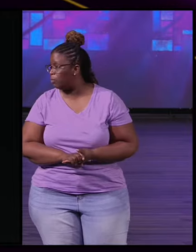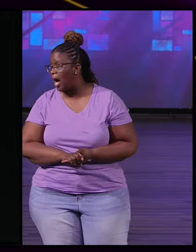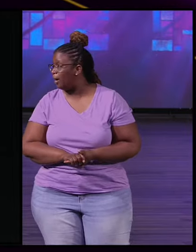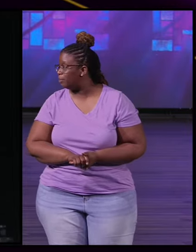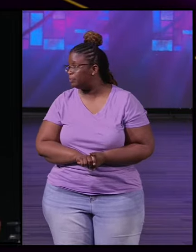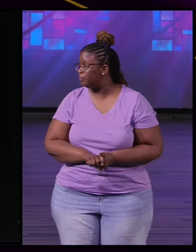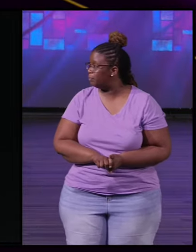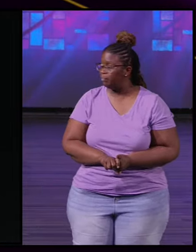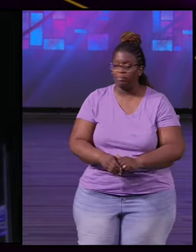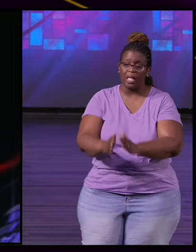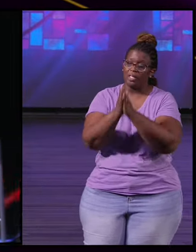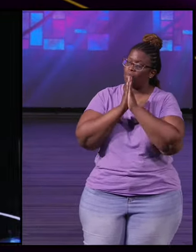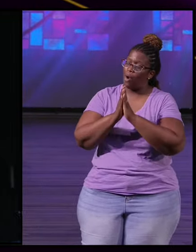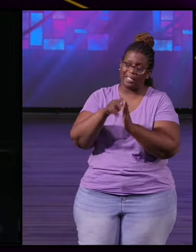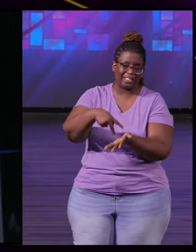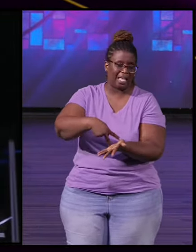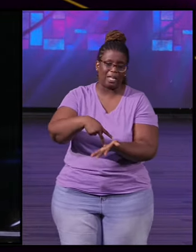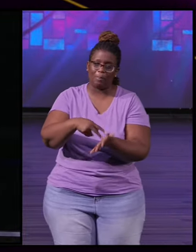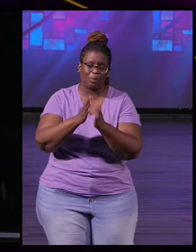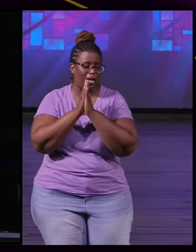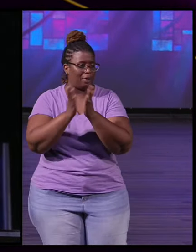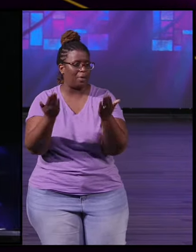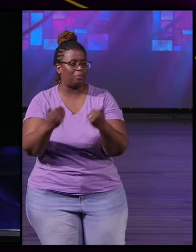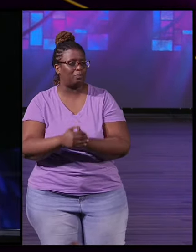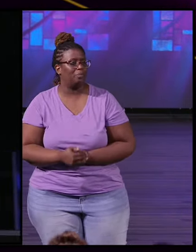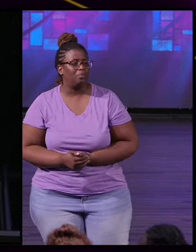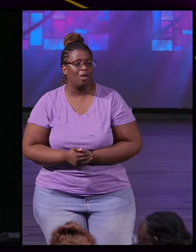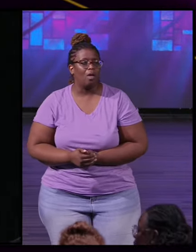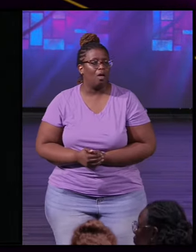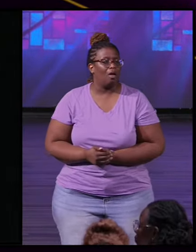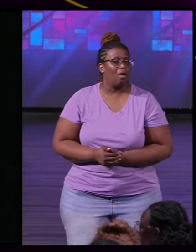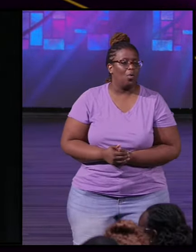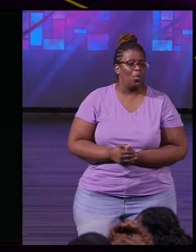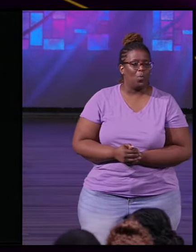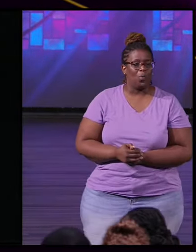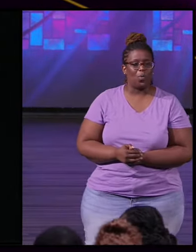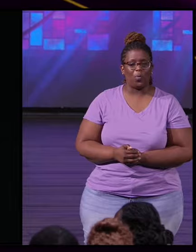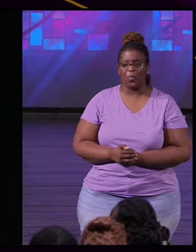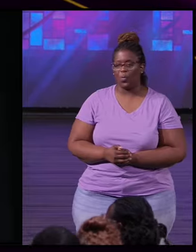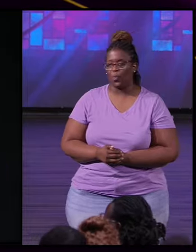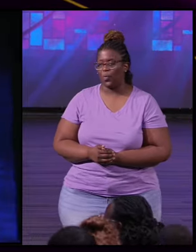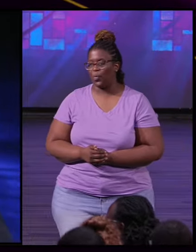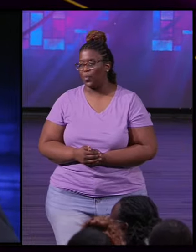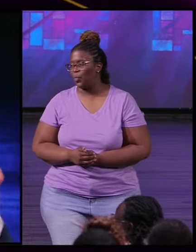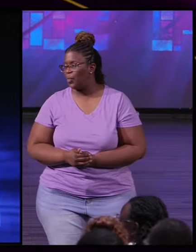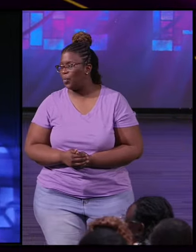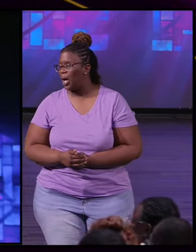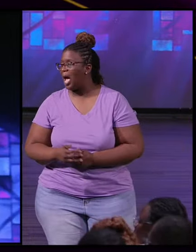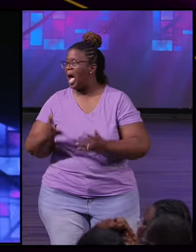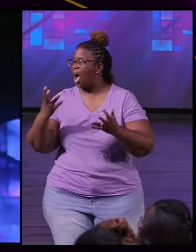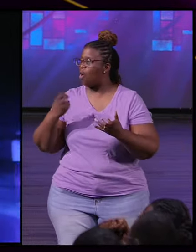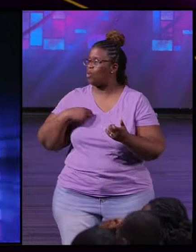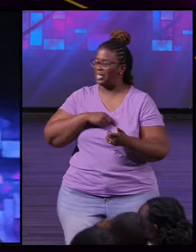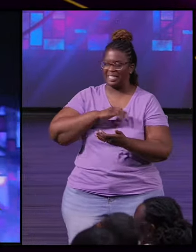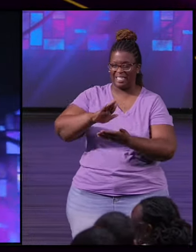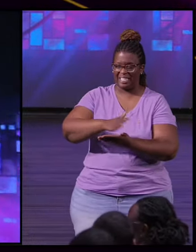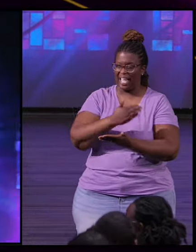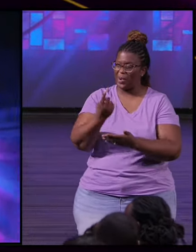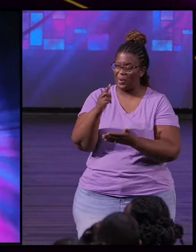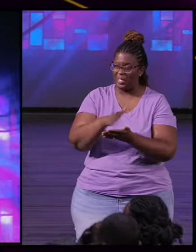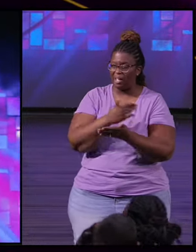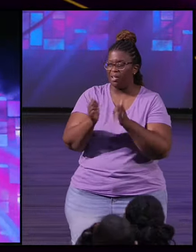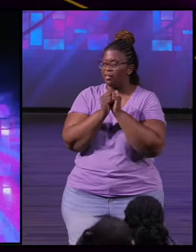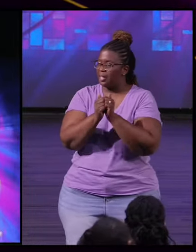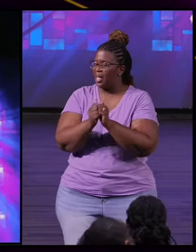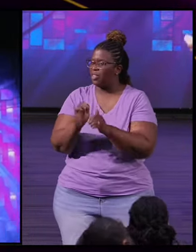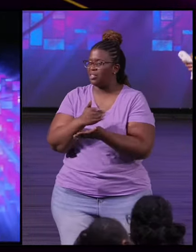Come on, y'all, let's pray. Come on, stand up all over this room. I want us to worship that. I want us to sing one song together. I want something